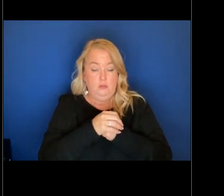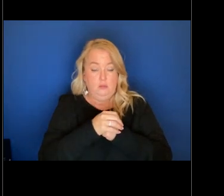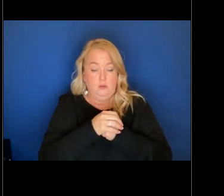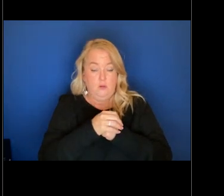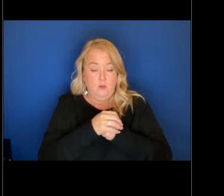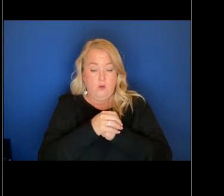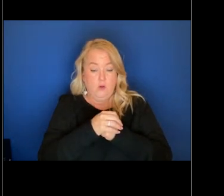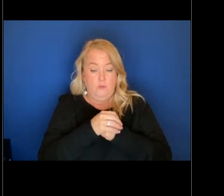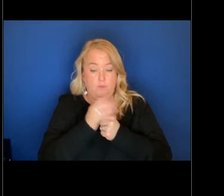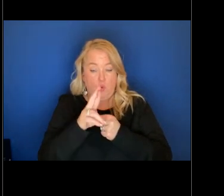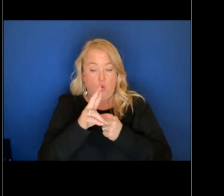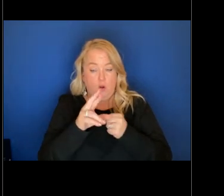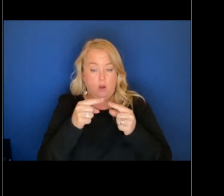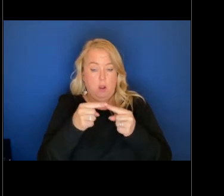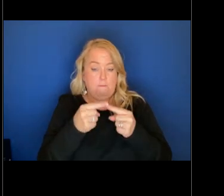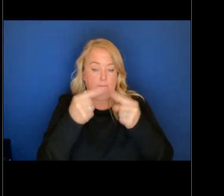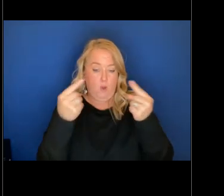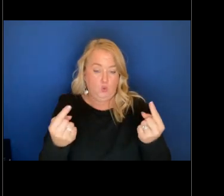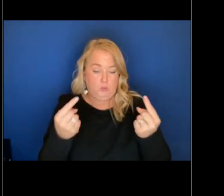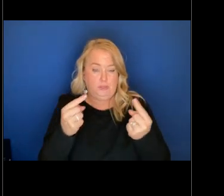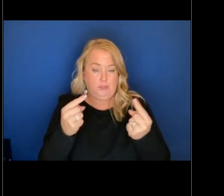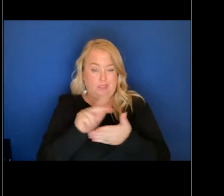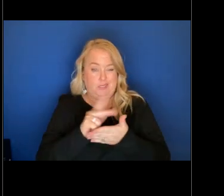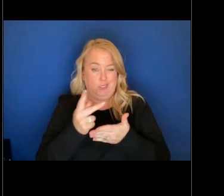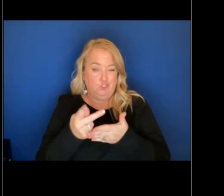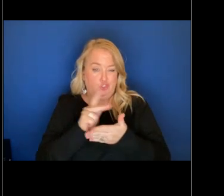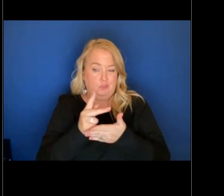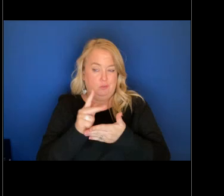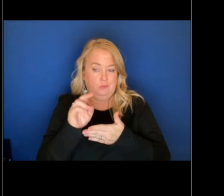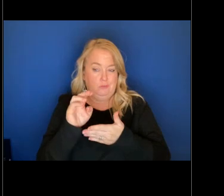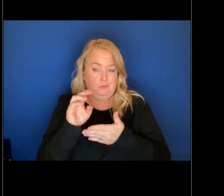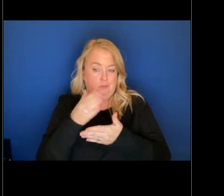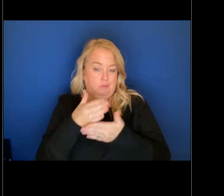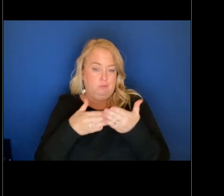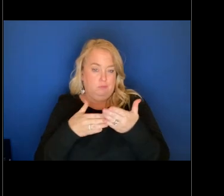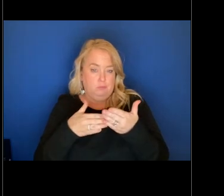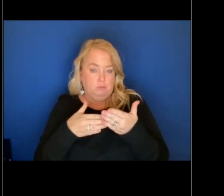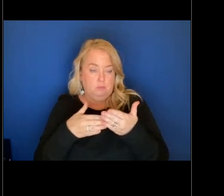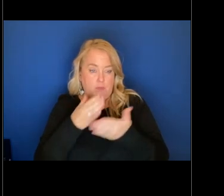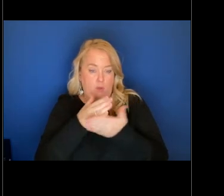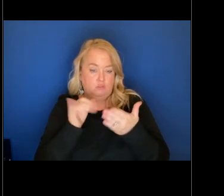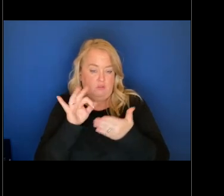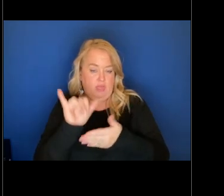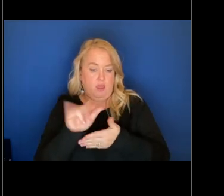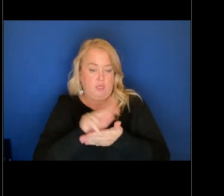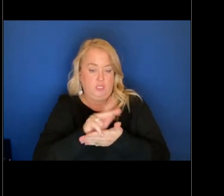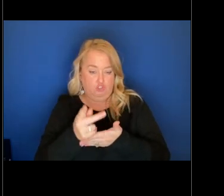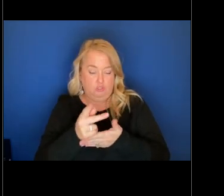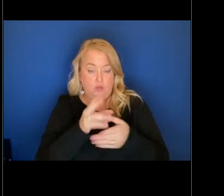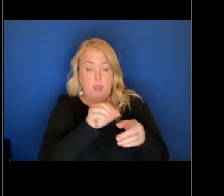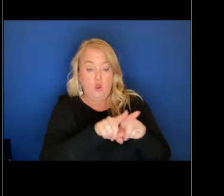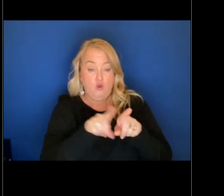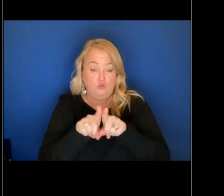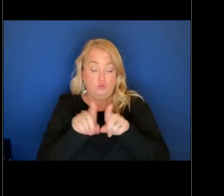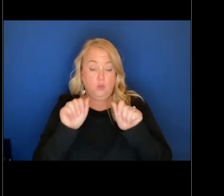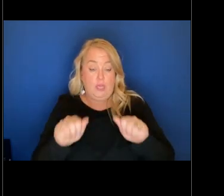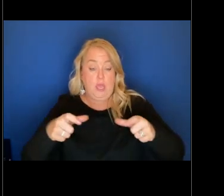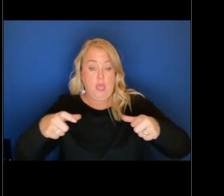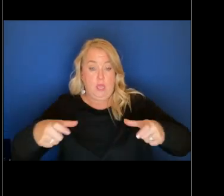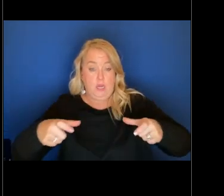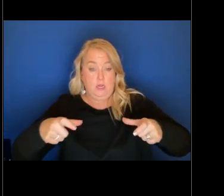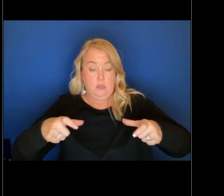the opposing kitchen element? I think that's what they're trying to ask. And also, could one side be as little